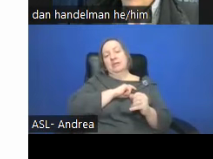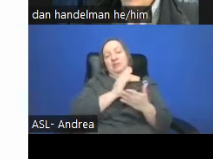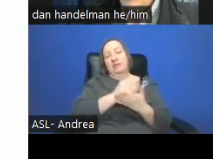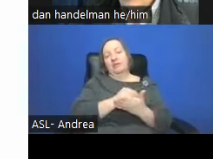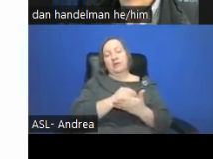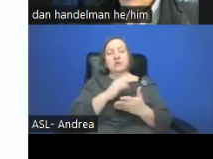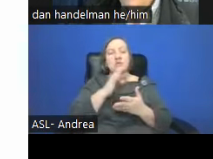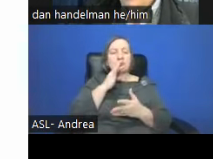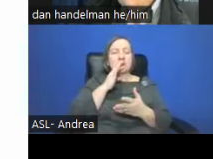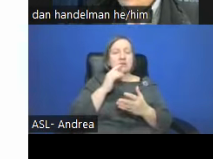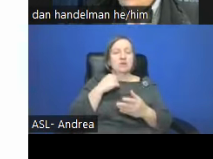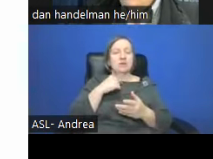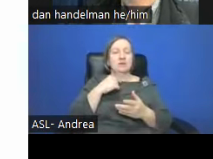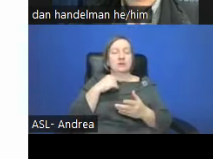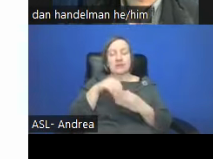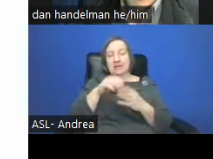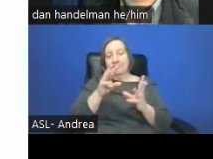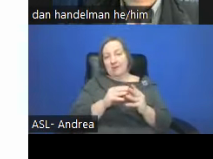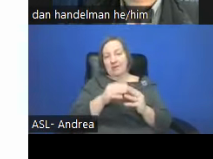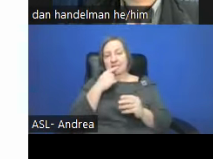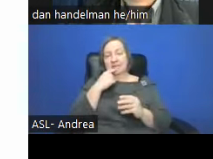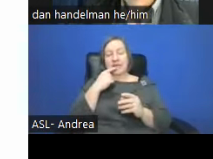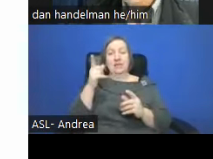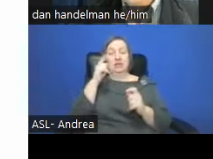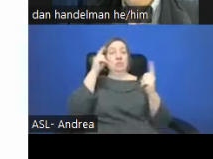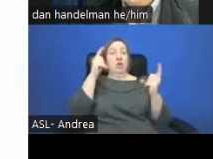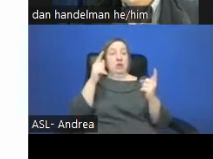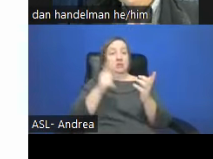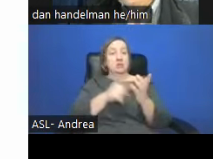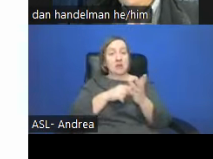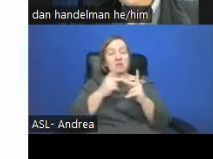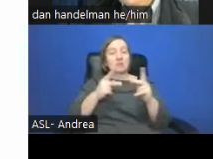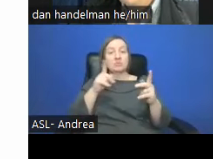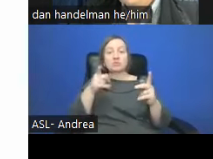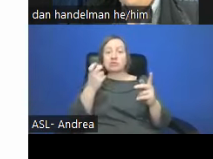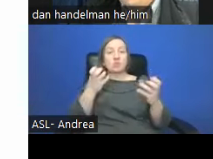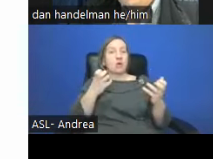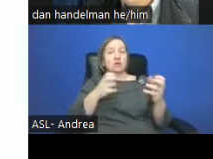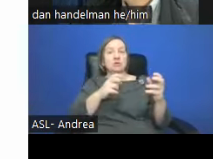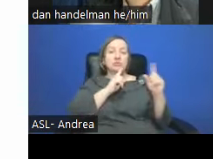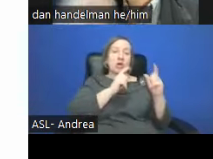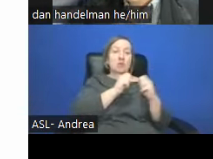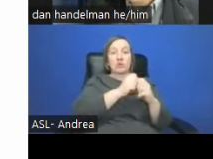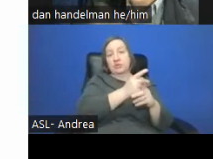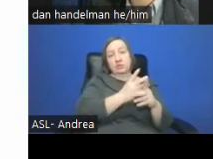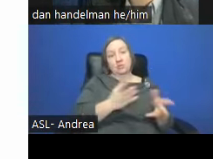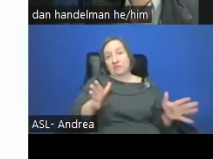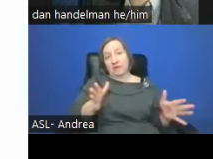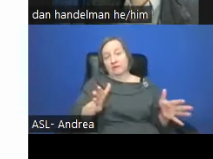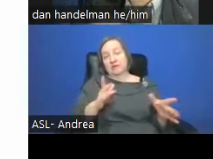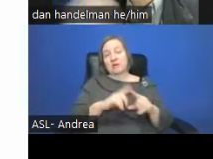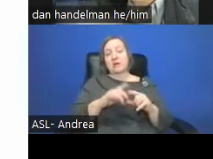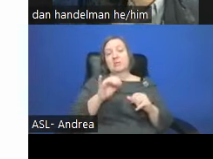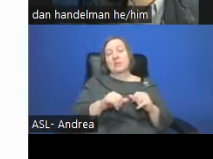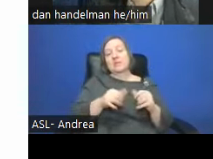meeting or subcommittee, and said how surprised he was that a lot of times that's all people want to do is just talk to the supervisor. But this contemplates